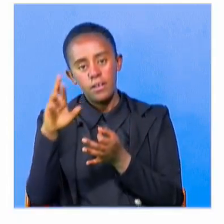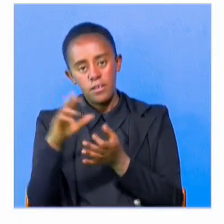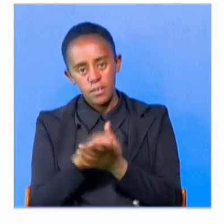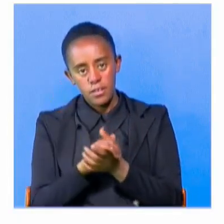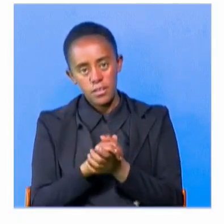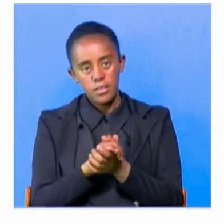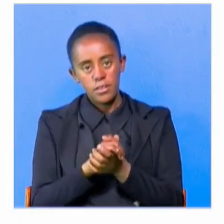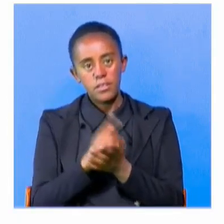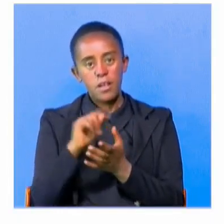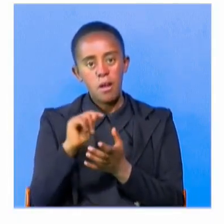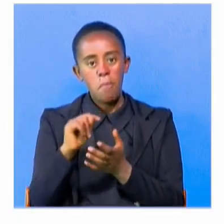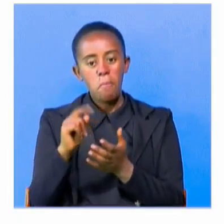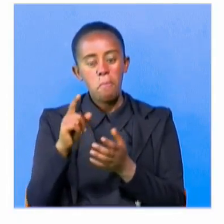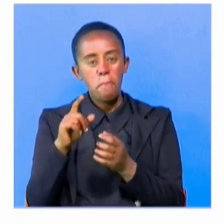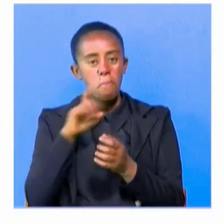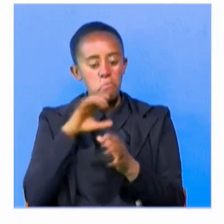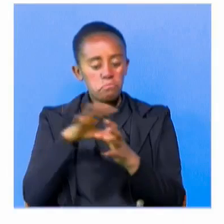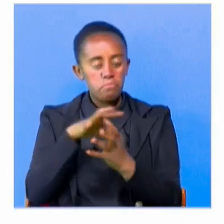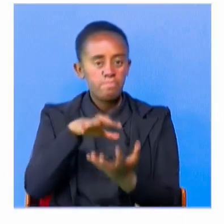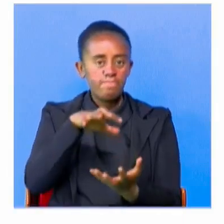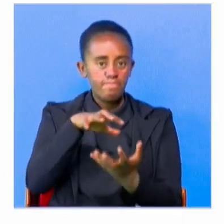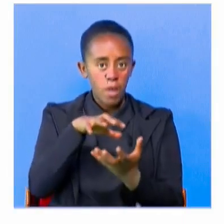the package